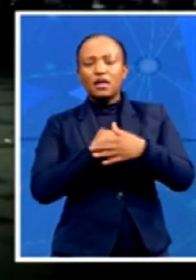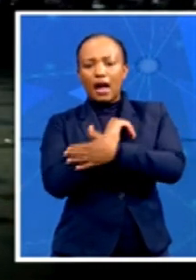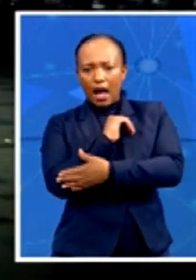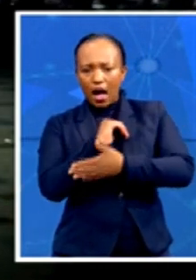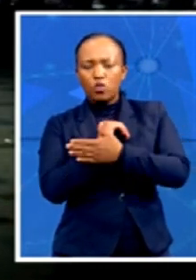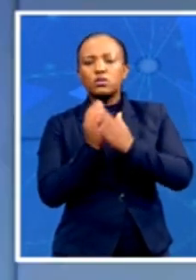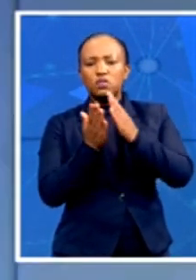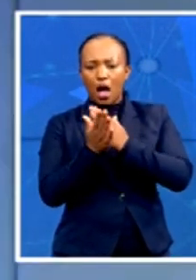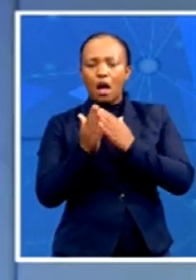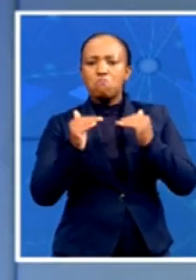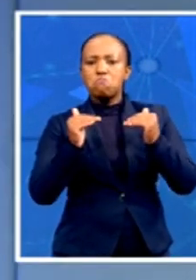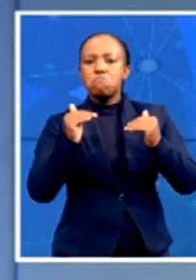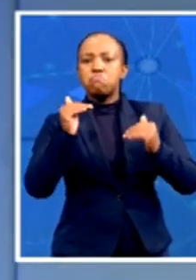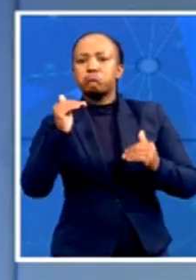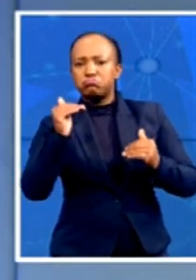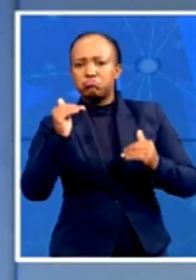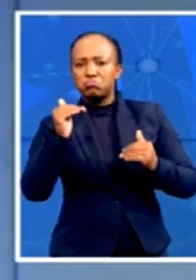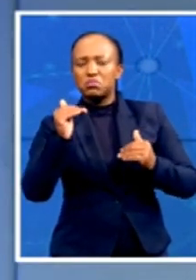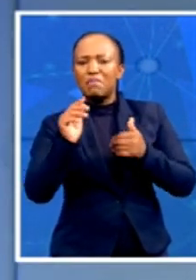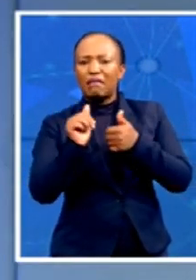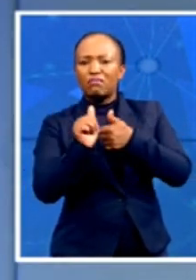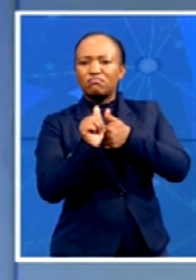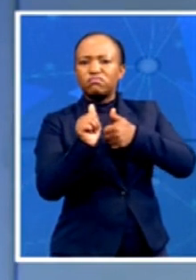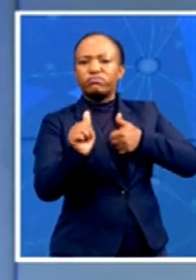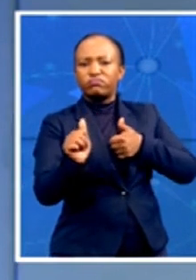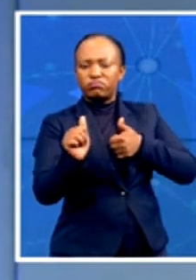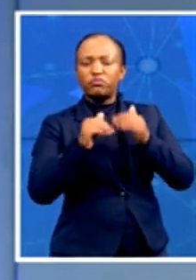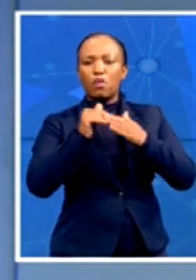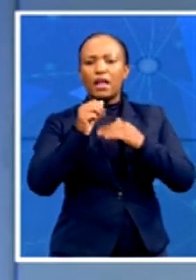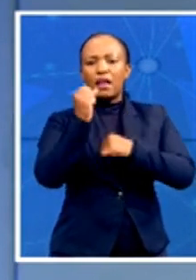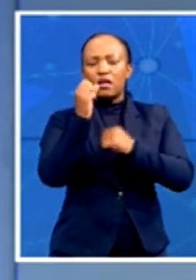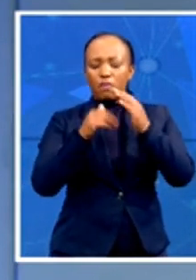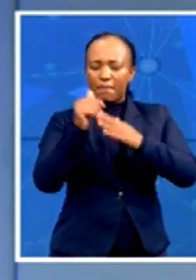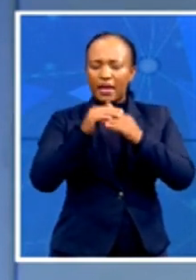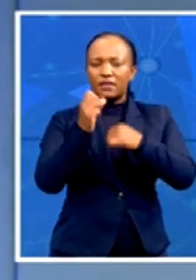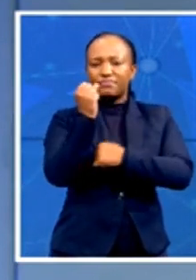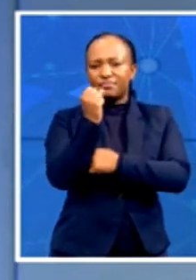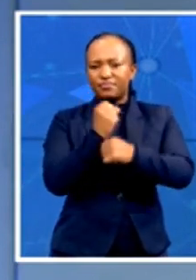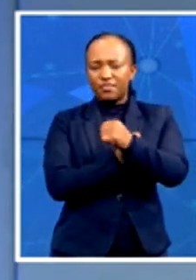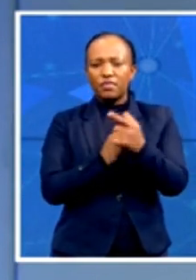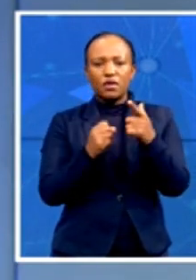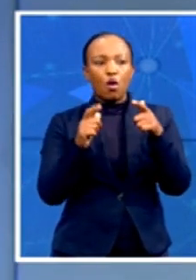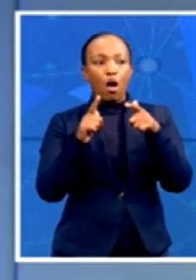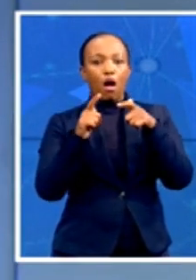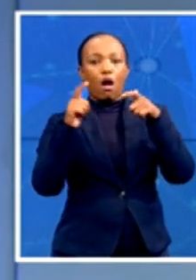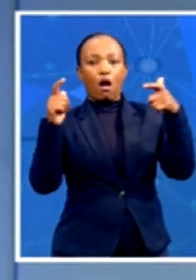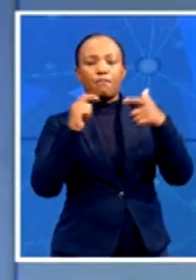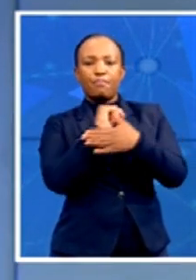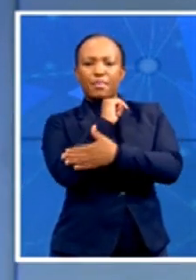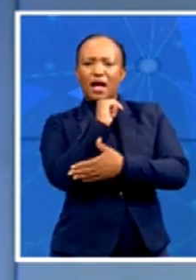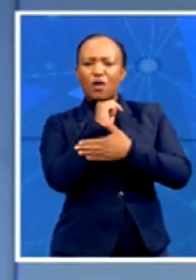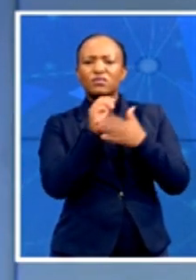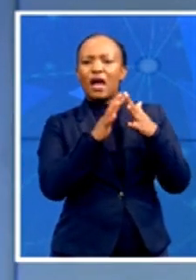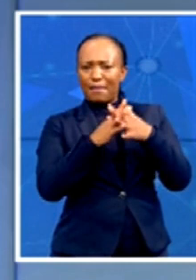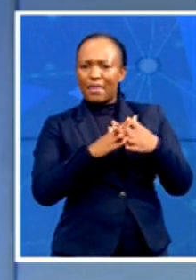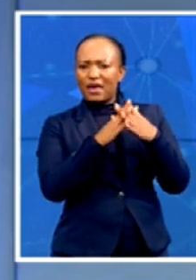infrastructure. Even countries as big as the United States, which is the biggest economy in the world, have found